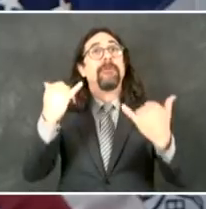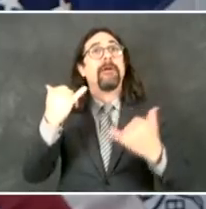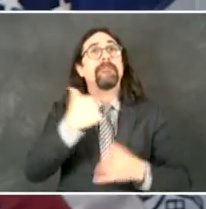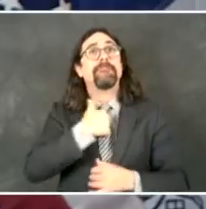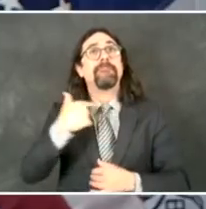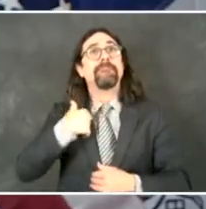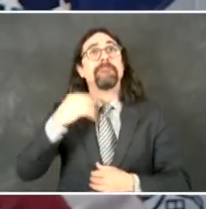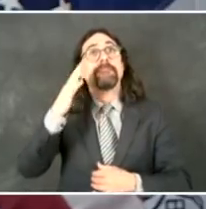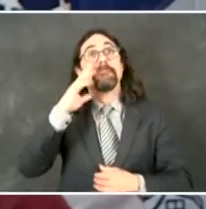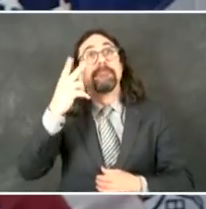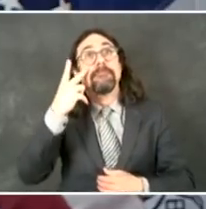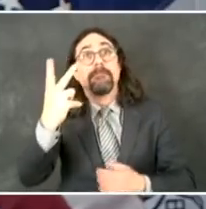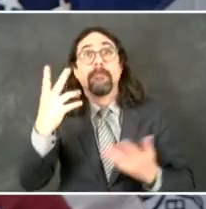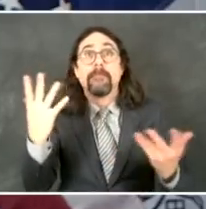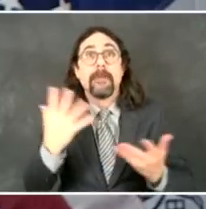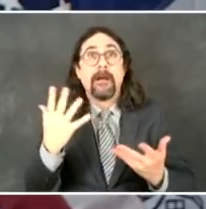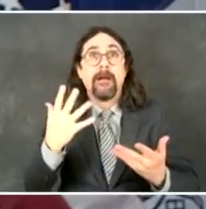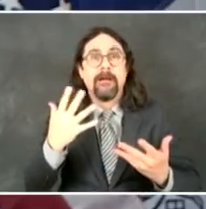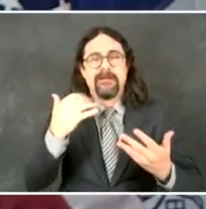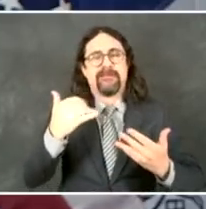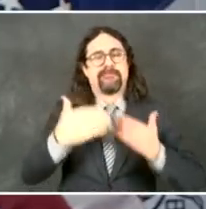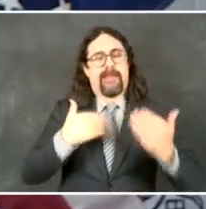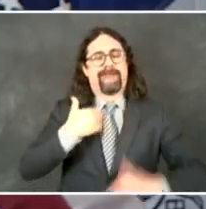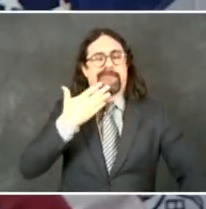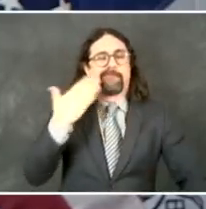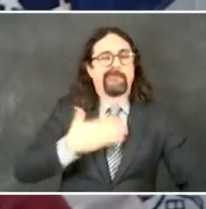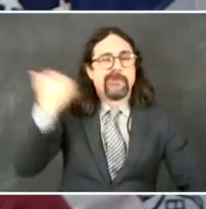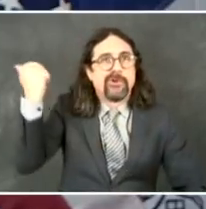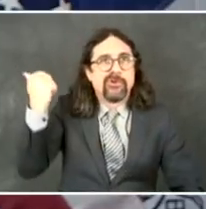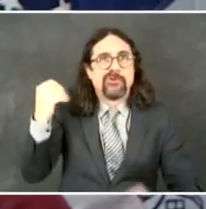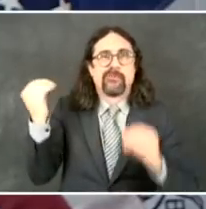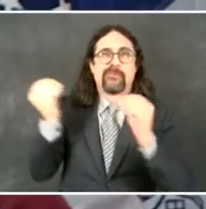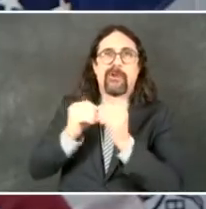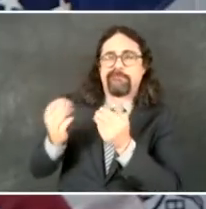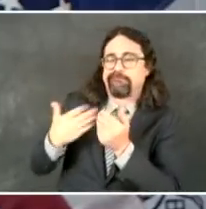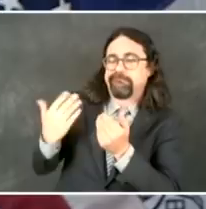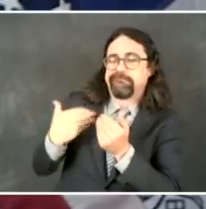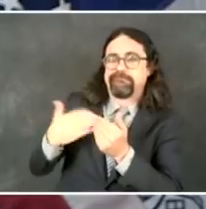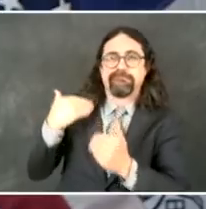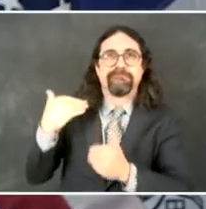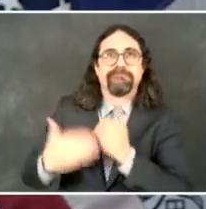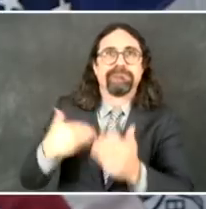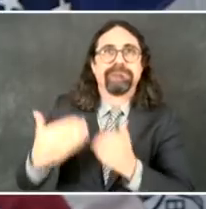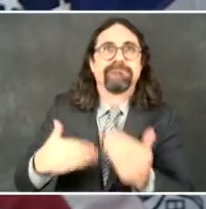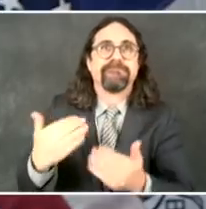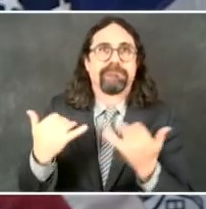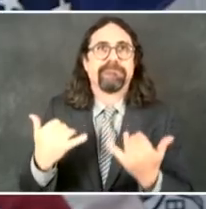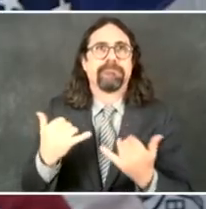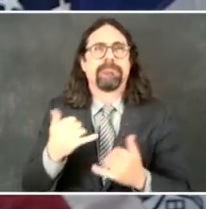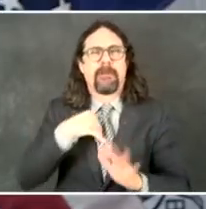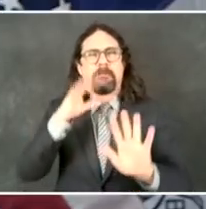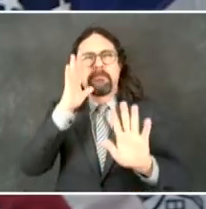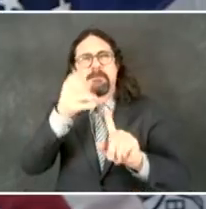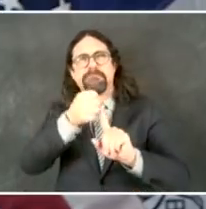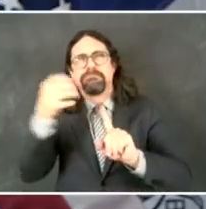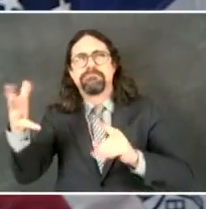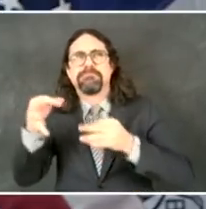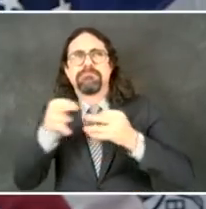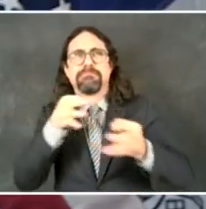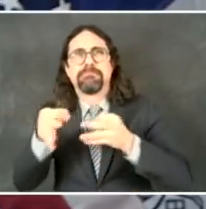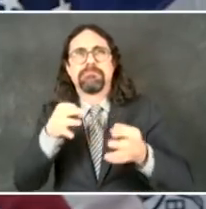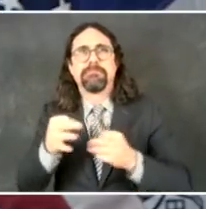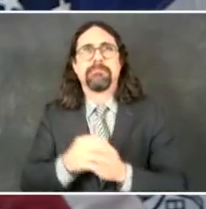talk about it by putting in context of what I experienced Saturday in the Bronx at the Health and Hospitals